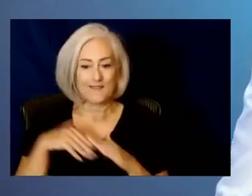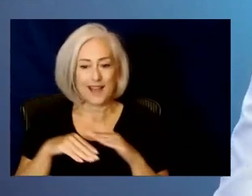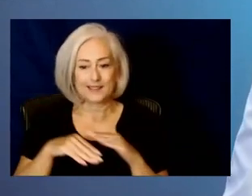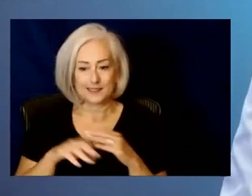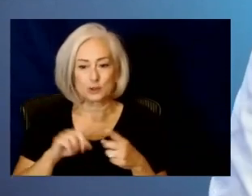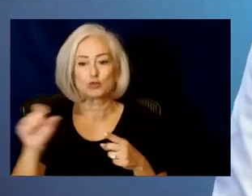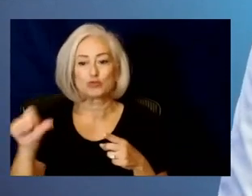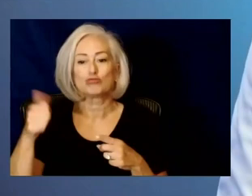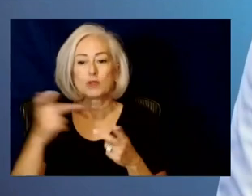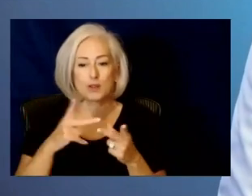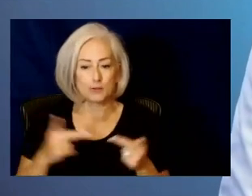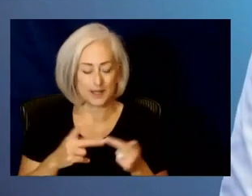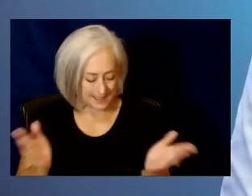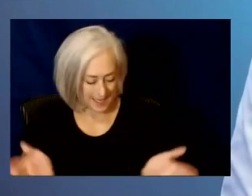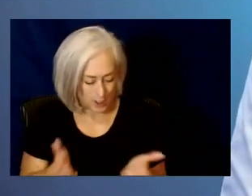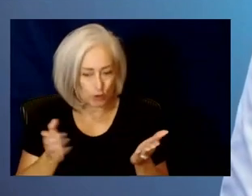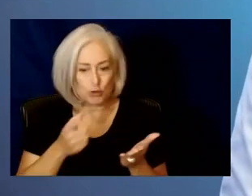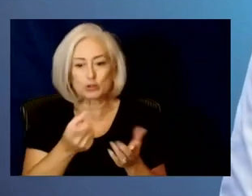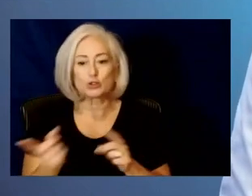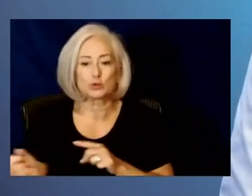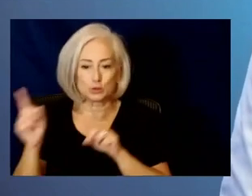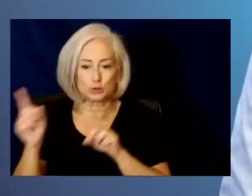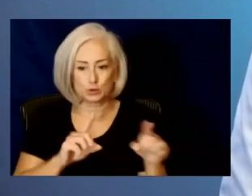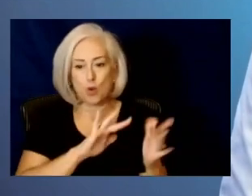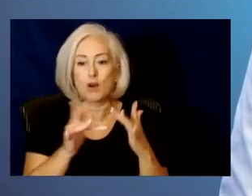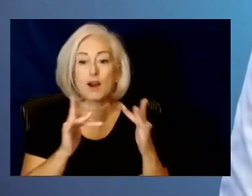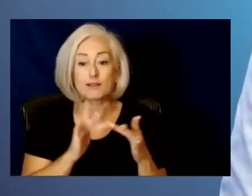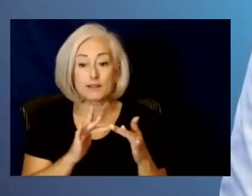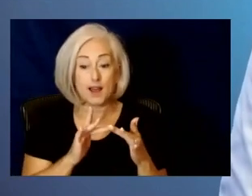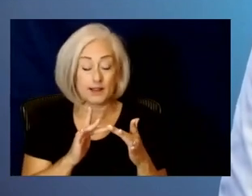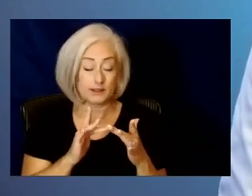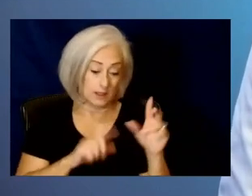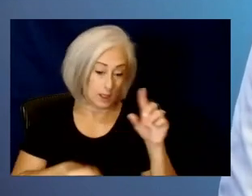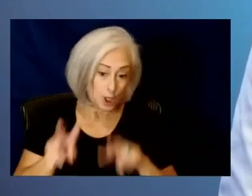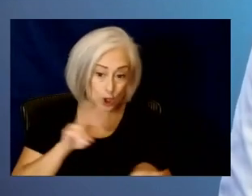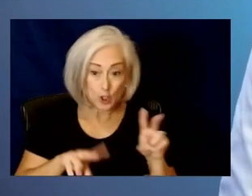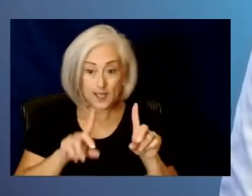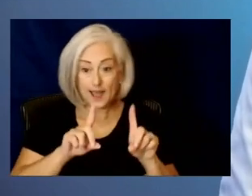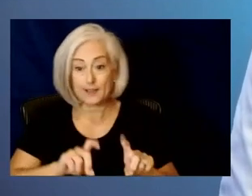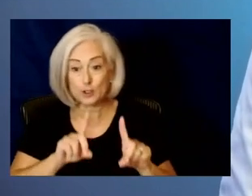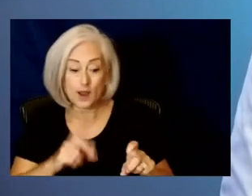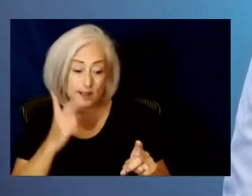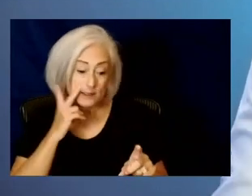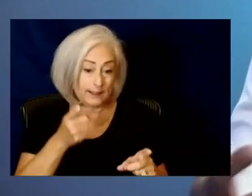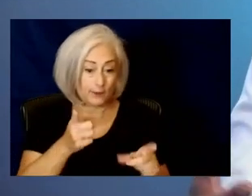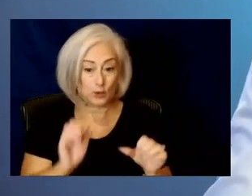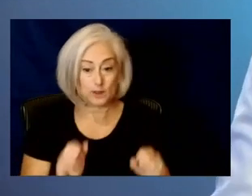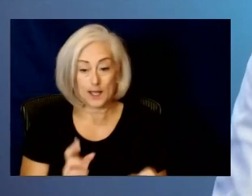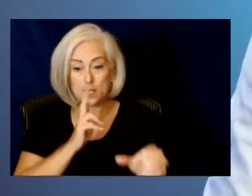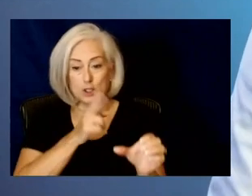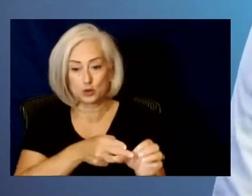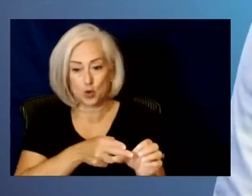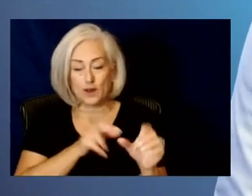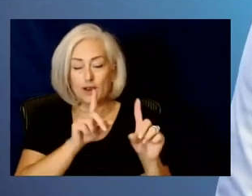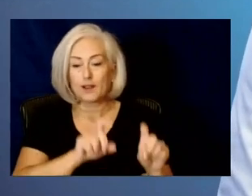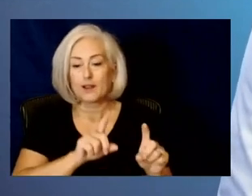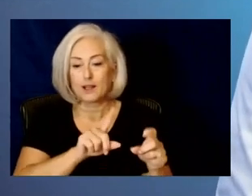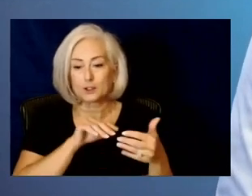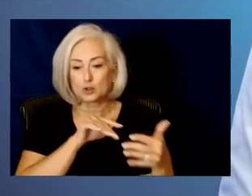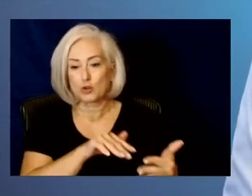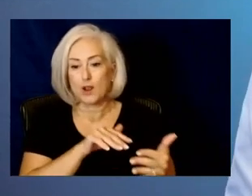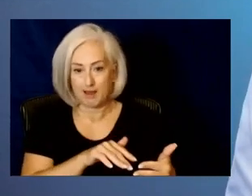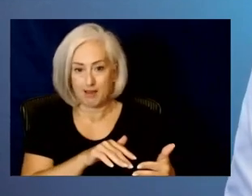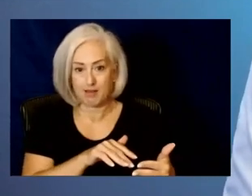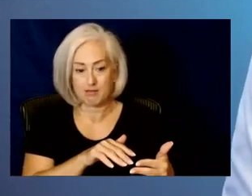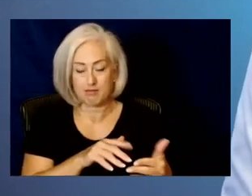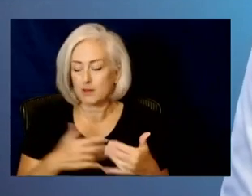go to that website and take a look at those trials and see if you could participate and, you know, still maintain your standard of care